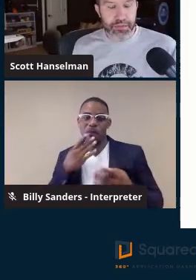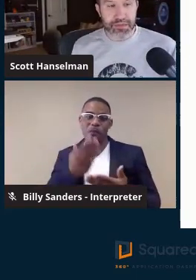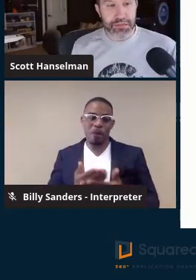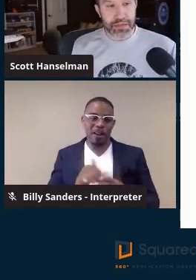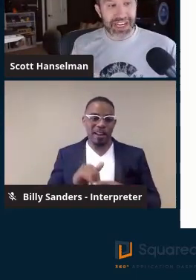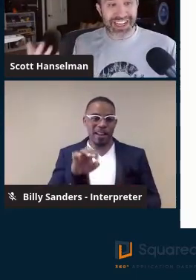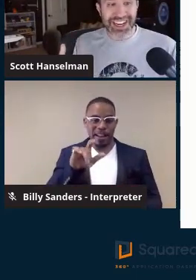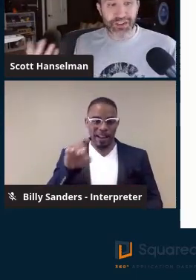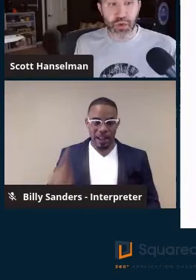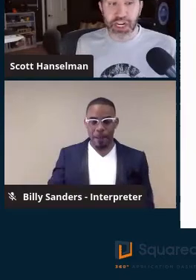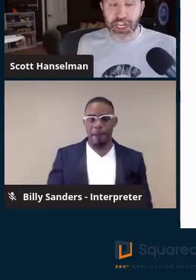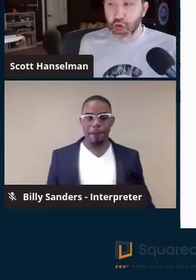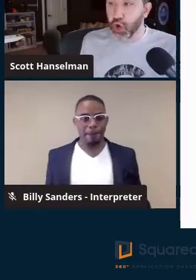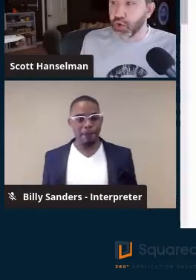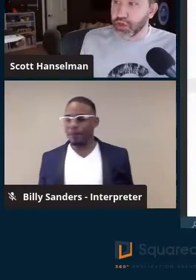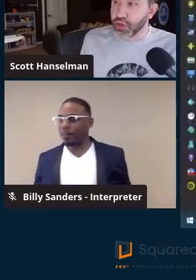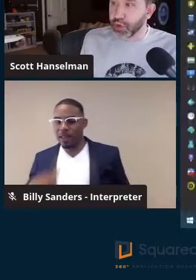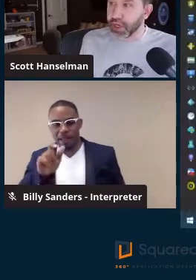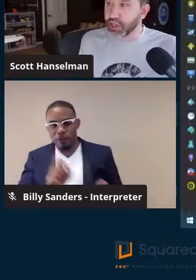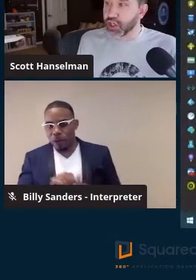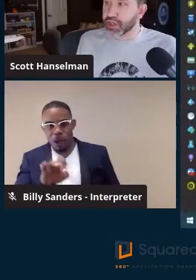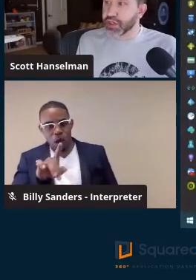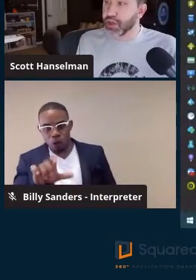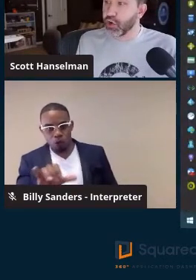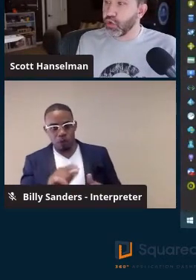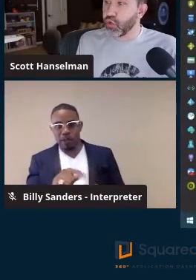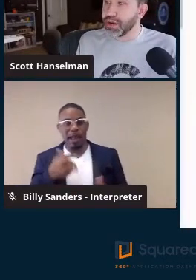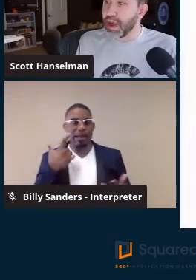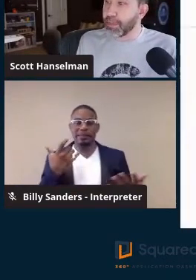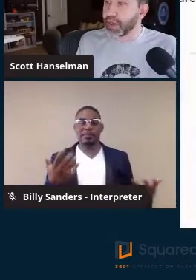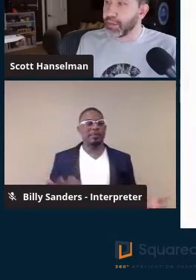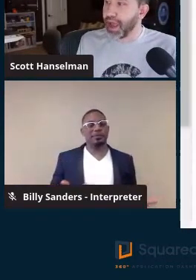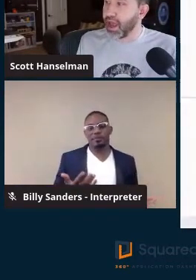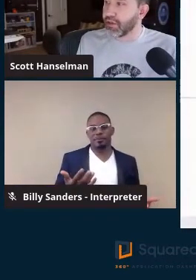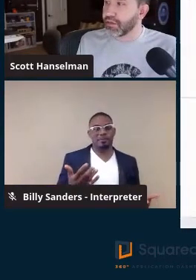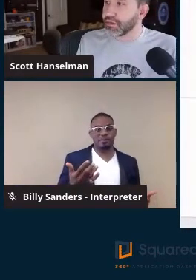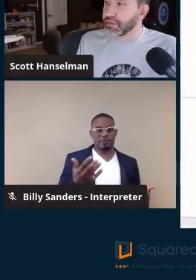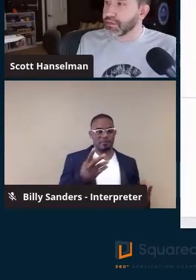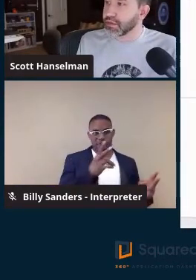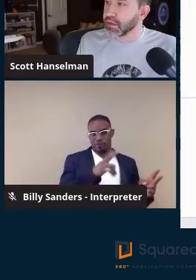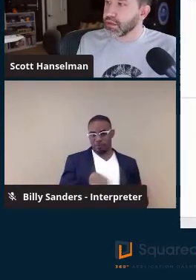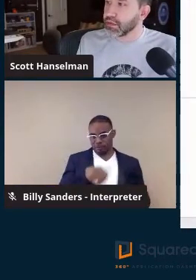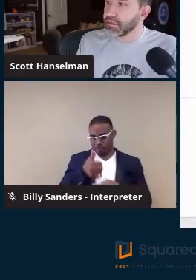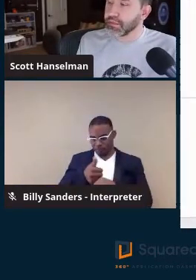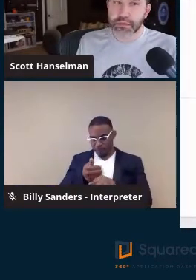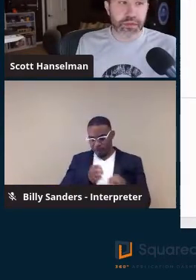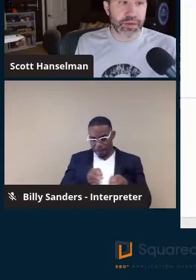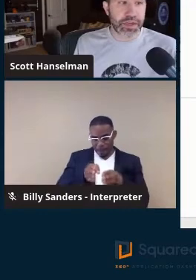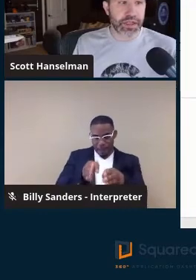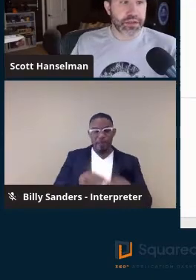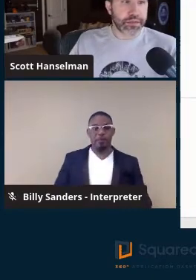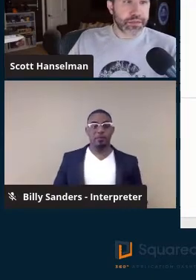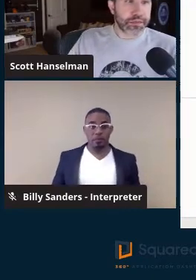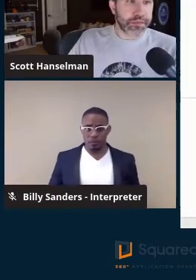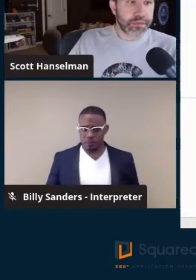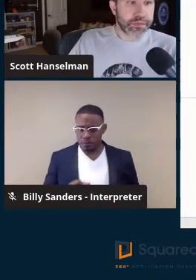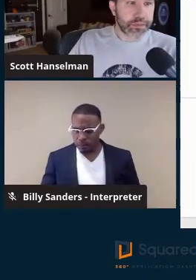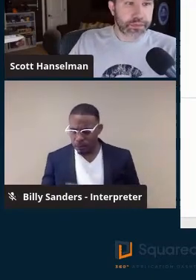cloud. And I didn't have to write any code to do it. I just remapped a path. Does that make